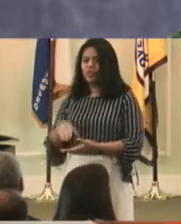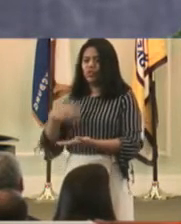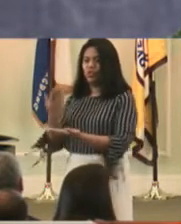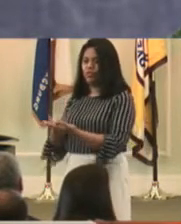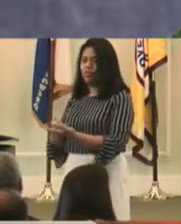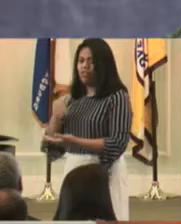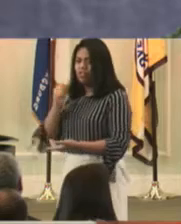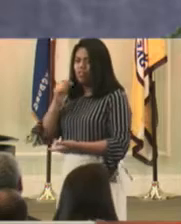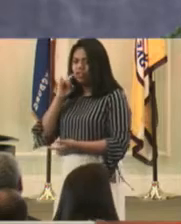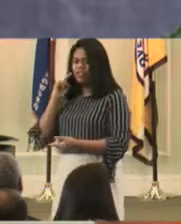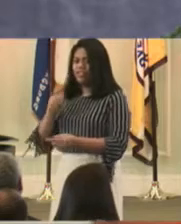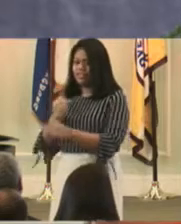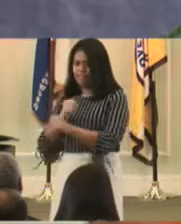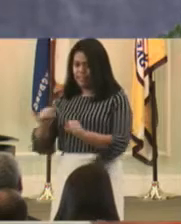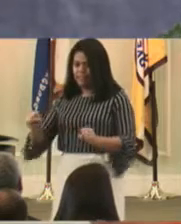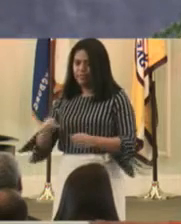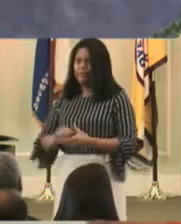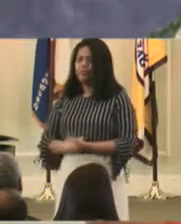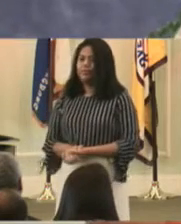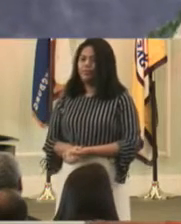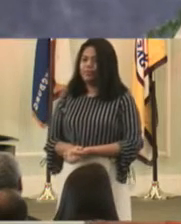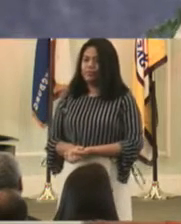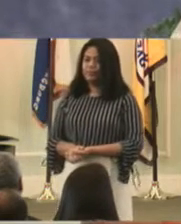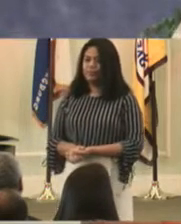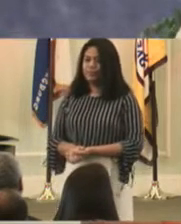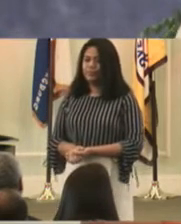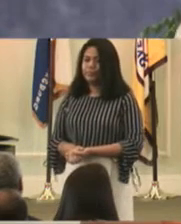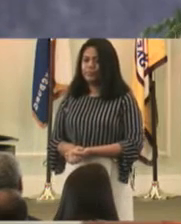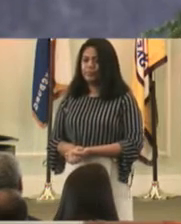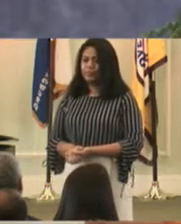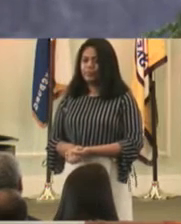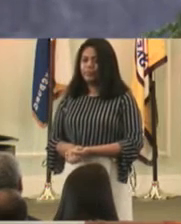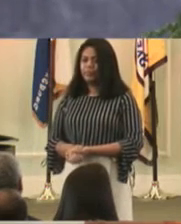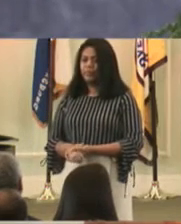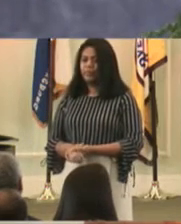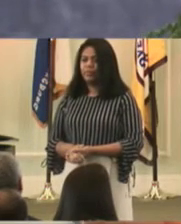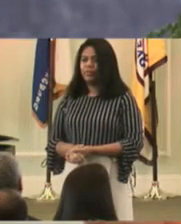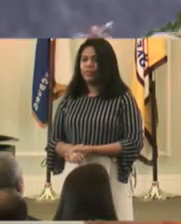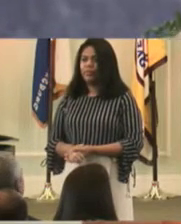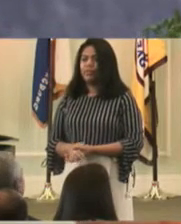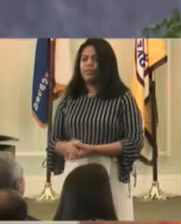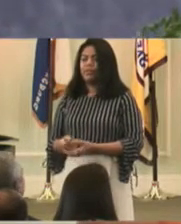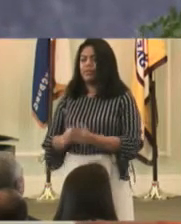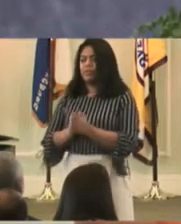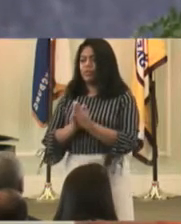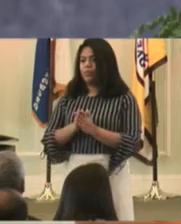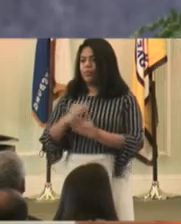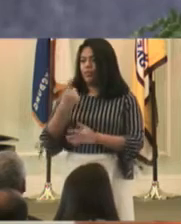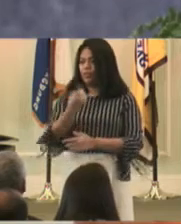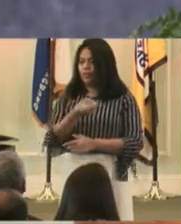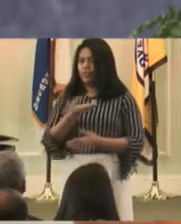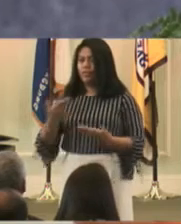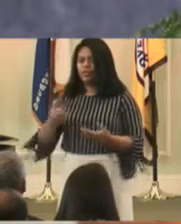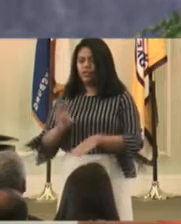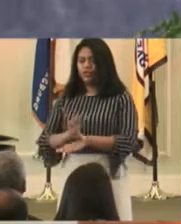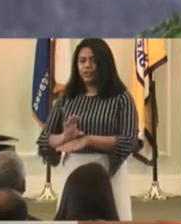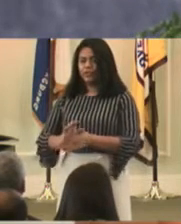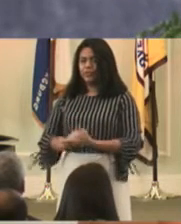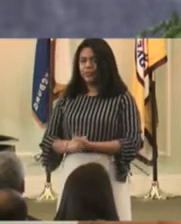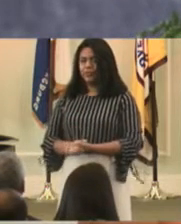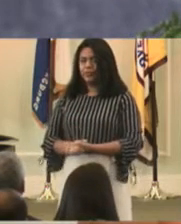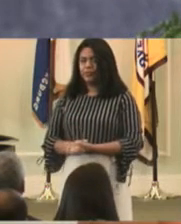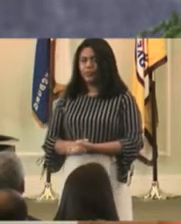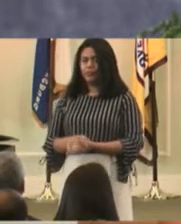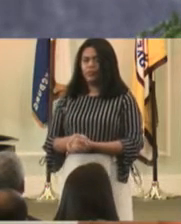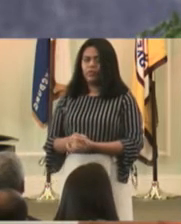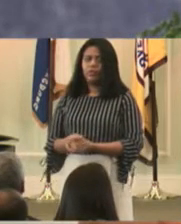So praise God. And he texted me this morning early and said he was praying for me and by extension for you guys as well. So I wanted you to know that.